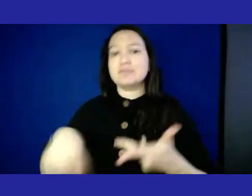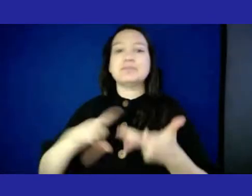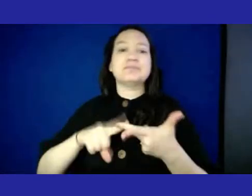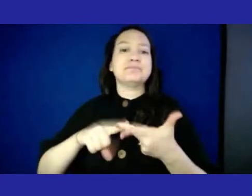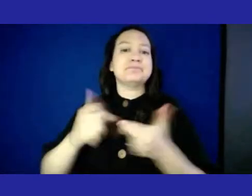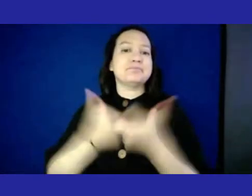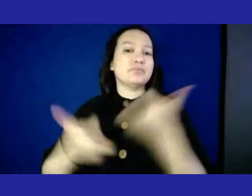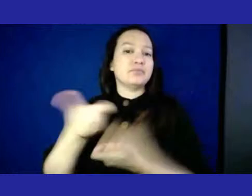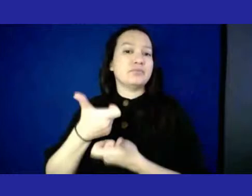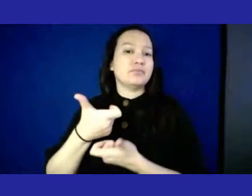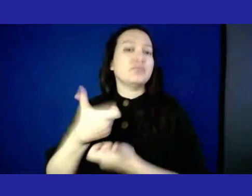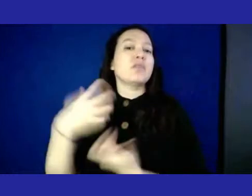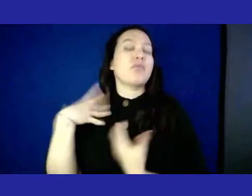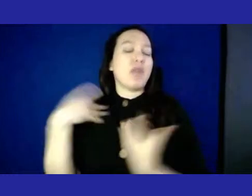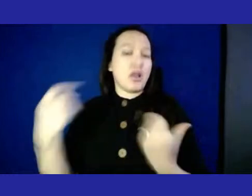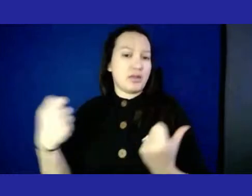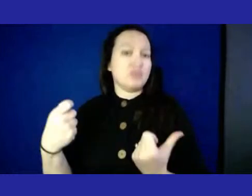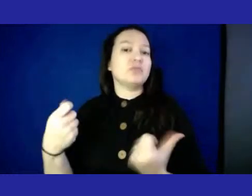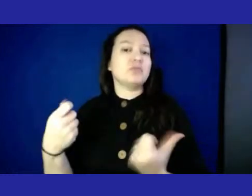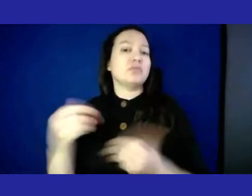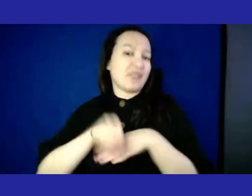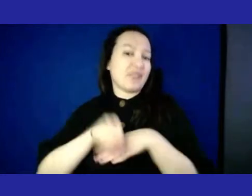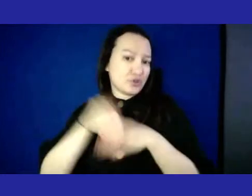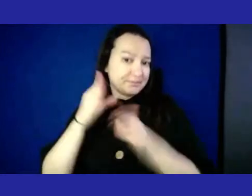corporate health advisor